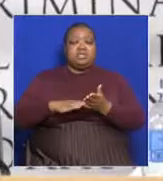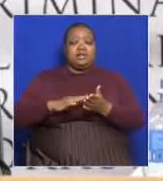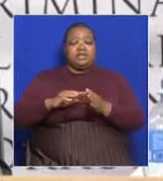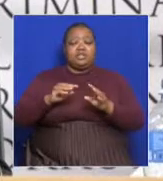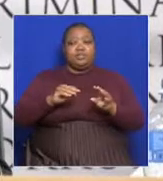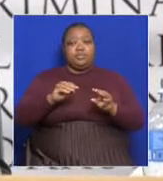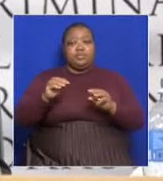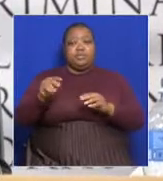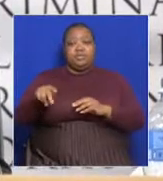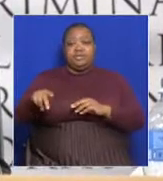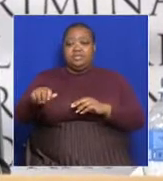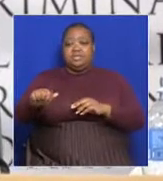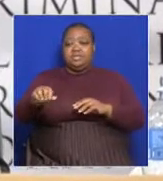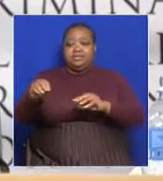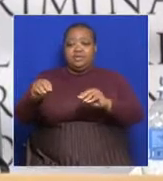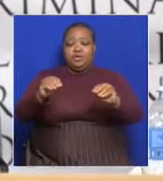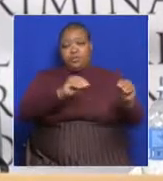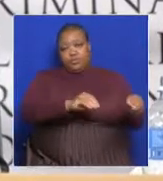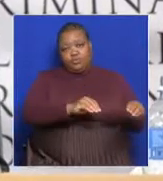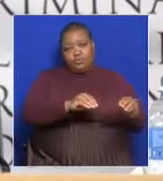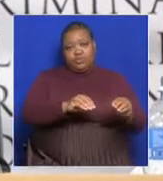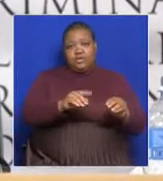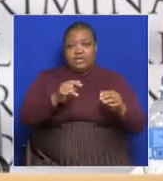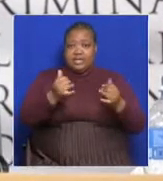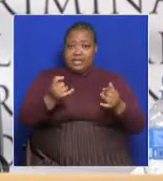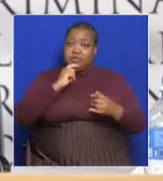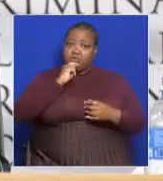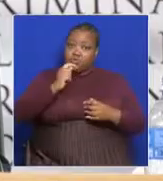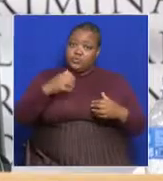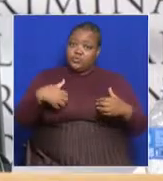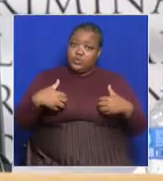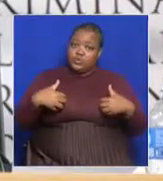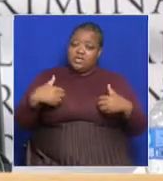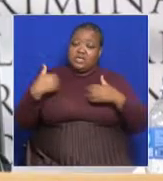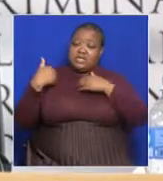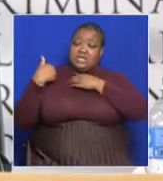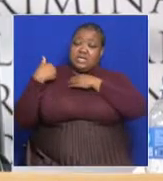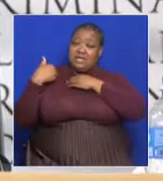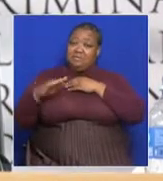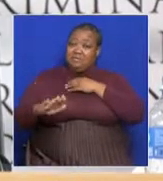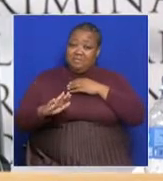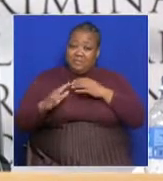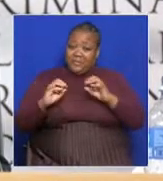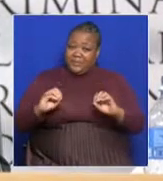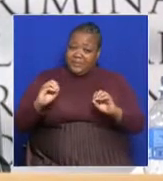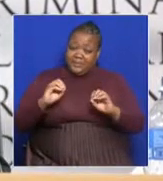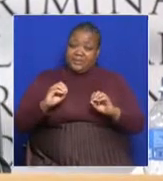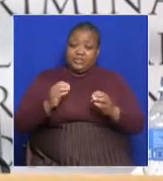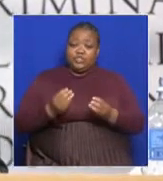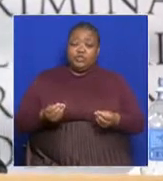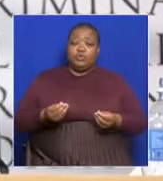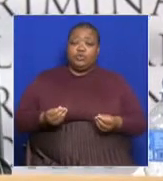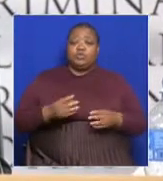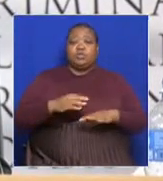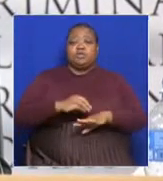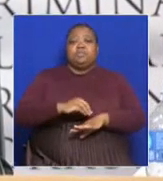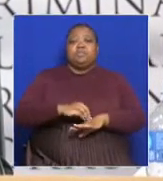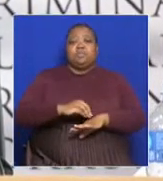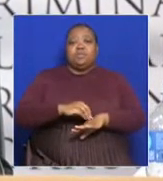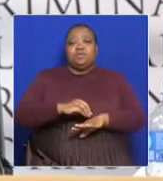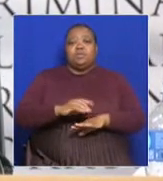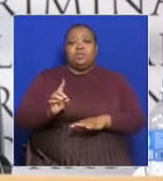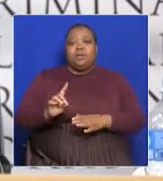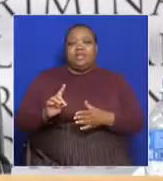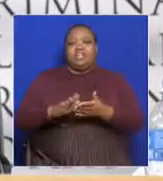break-in. Now you were truly worried for their safety. That is correct. And your solution to the problem was to destroy them.